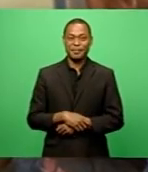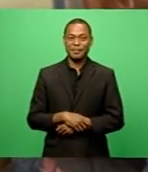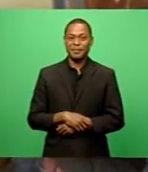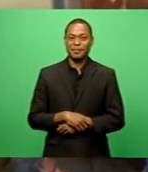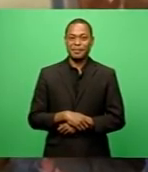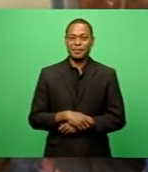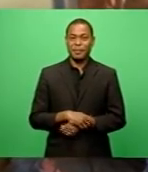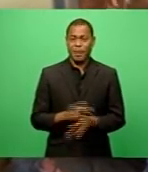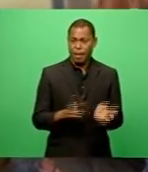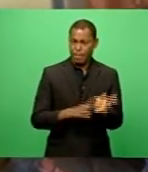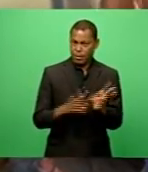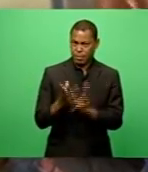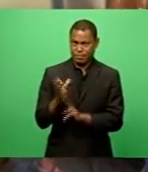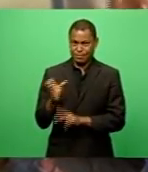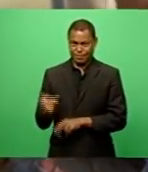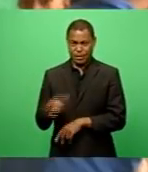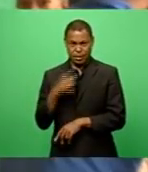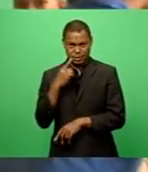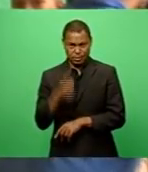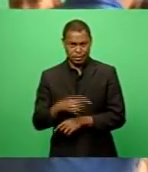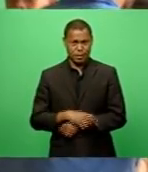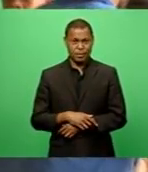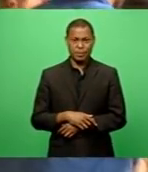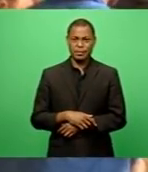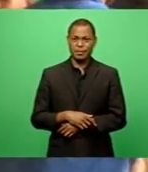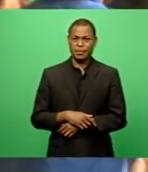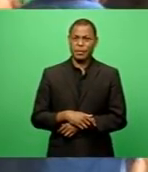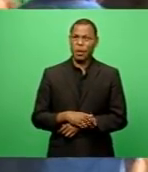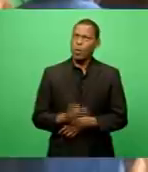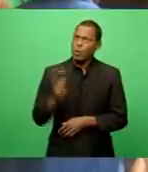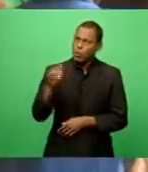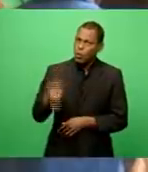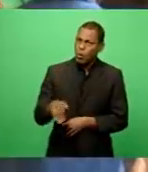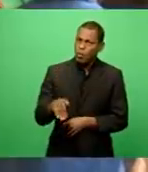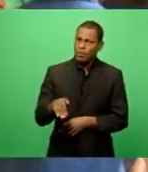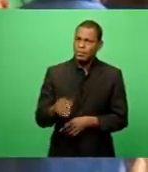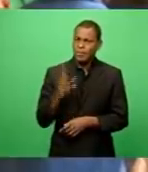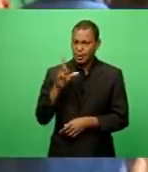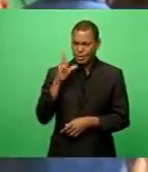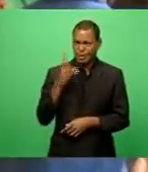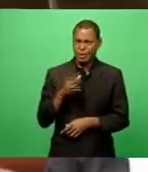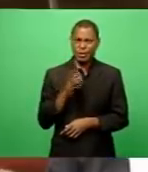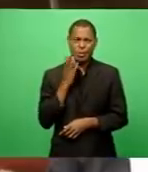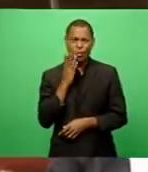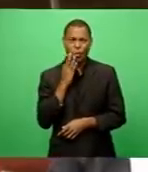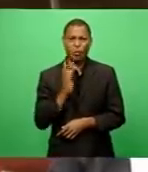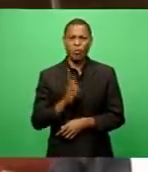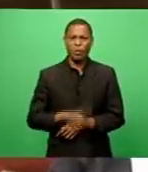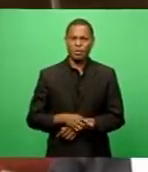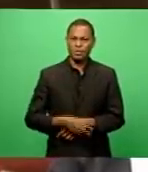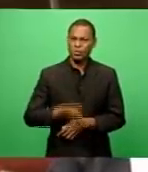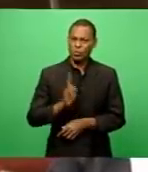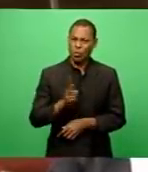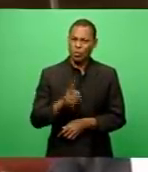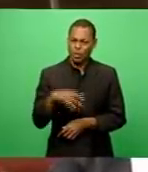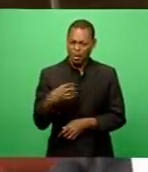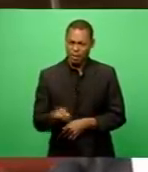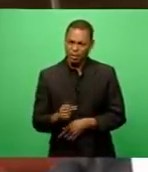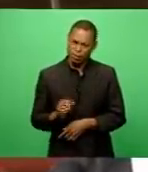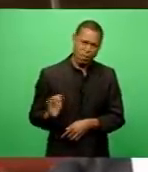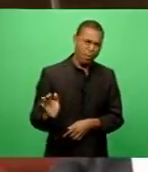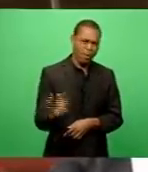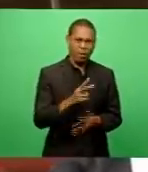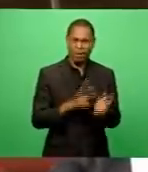villager Epelinduwanga says they were at home yesterday when the directive came from the district office for all villagers